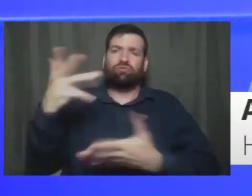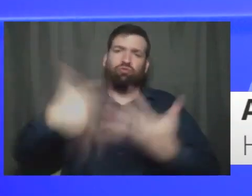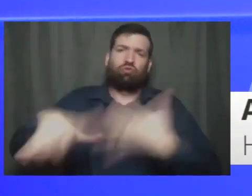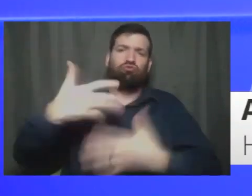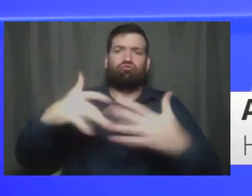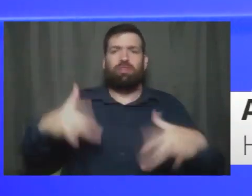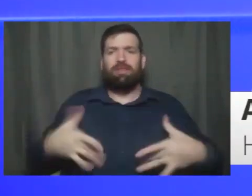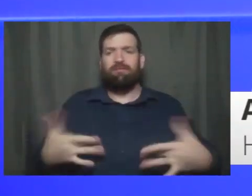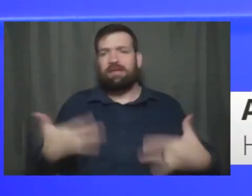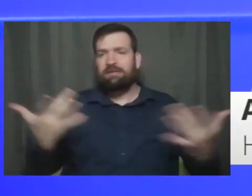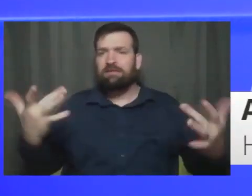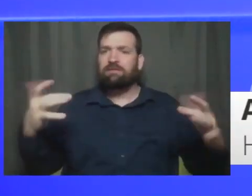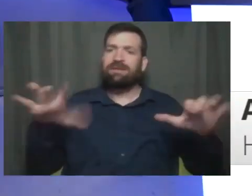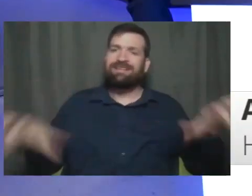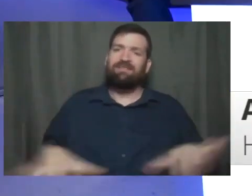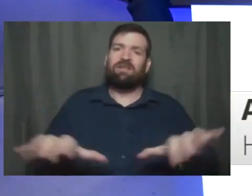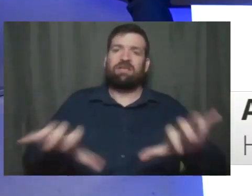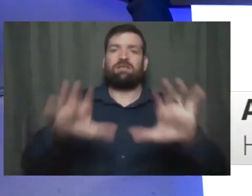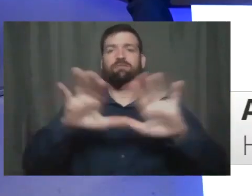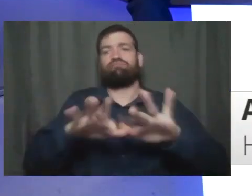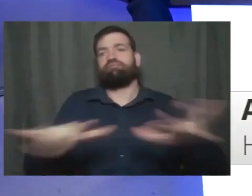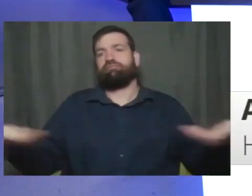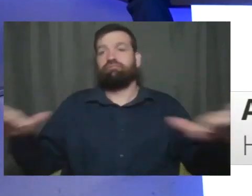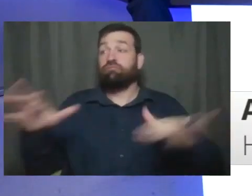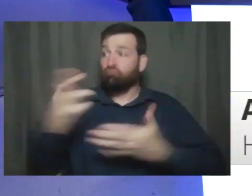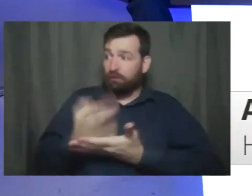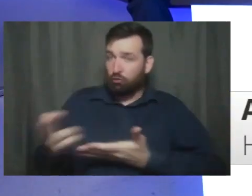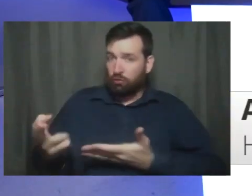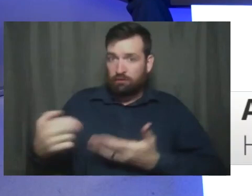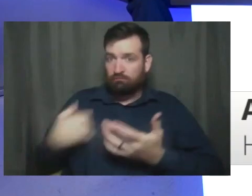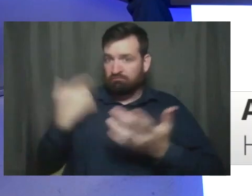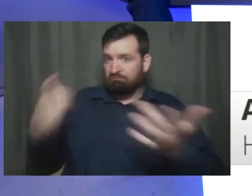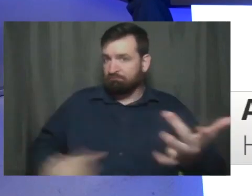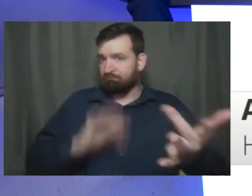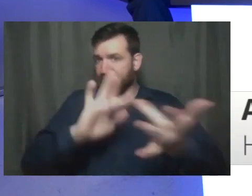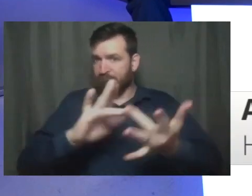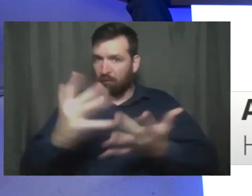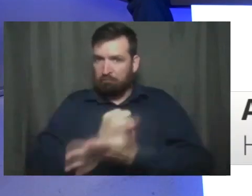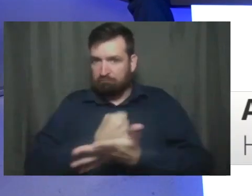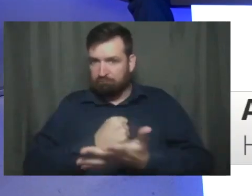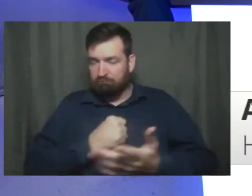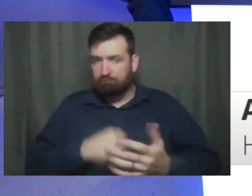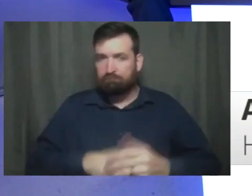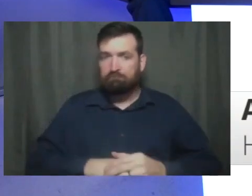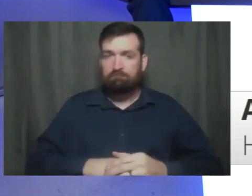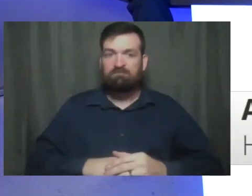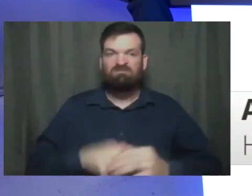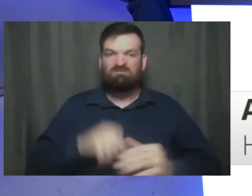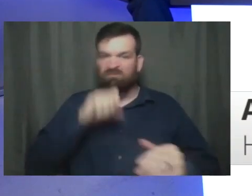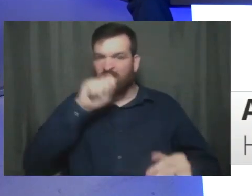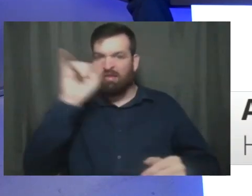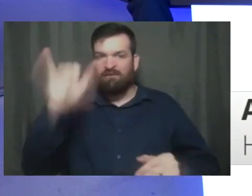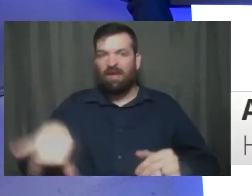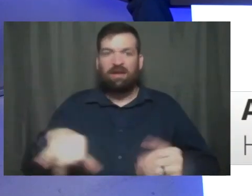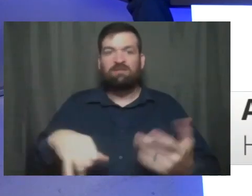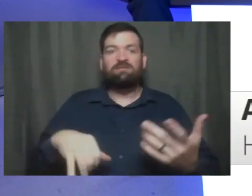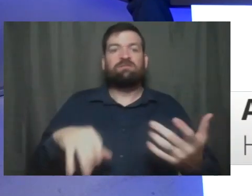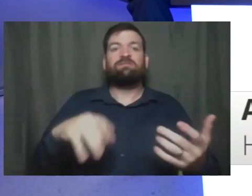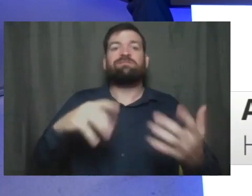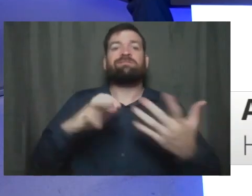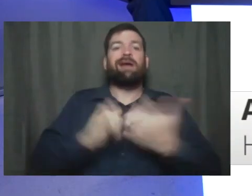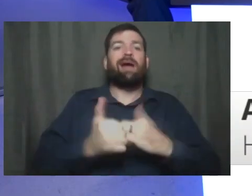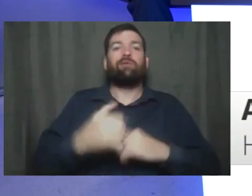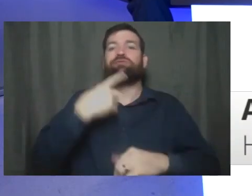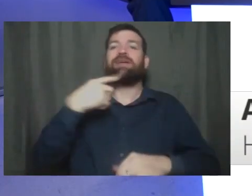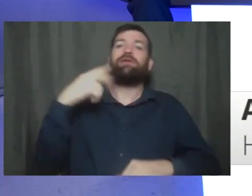activities as well. Yeah, it's a resource, so reach out and utilize it. Mm-hmm. I love that underneath there it says, how to say no to